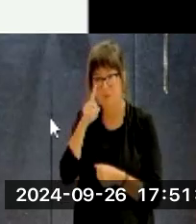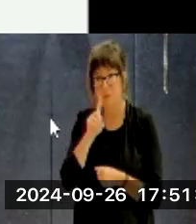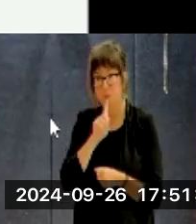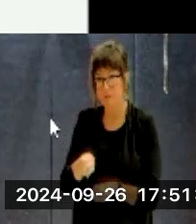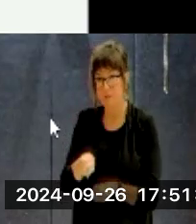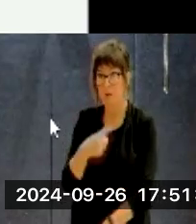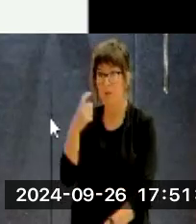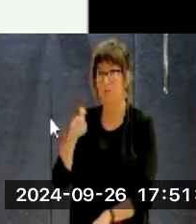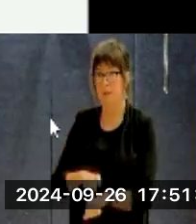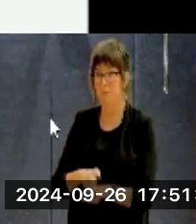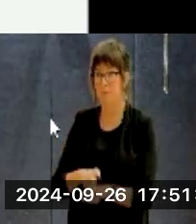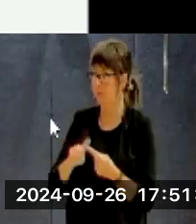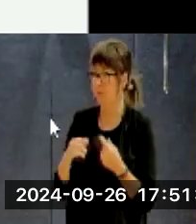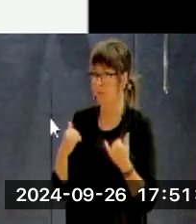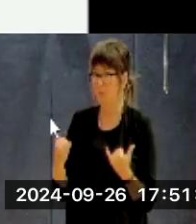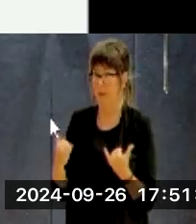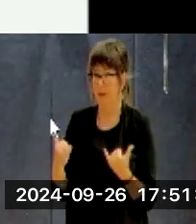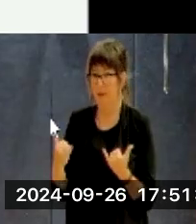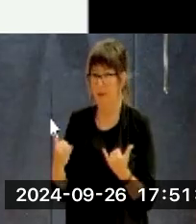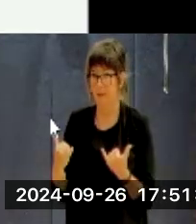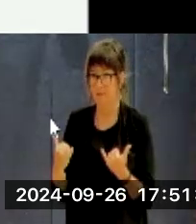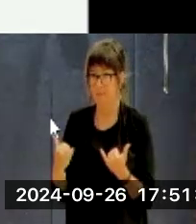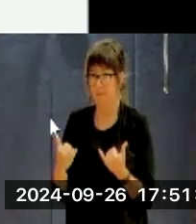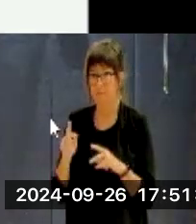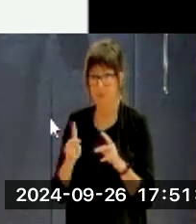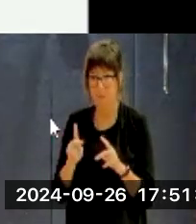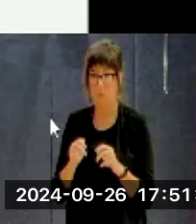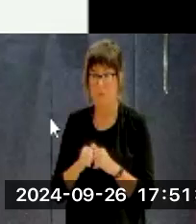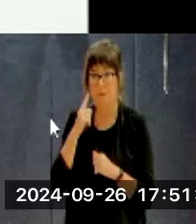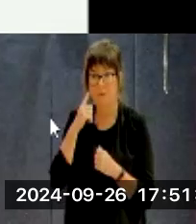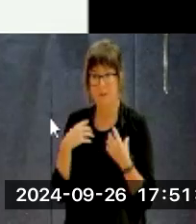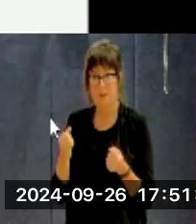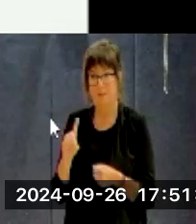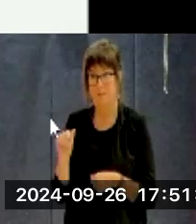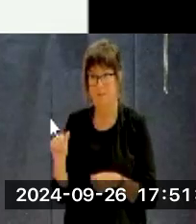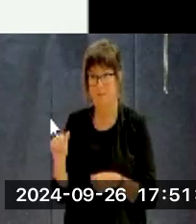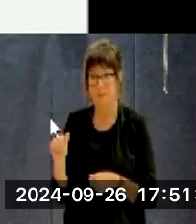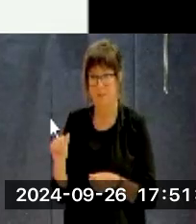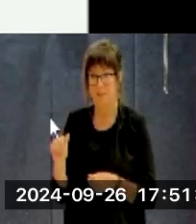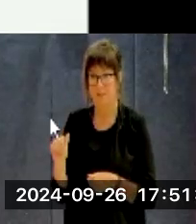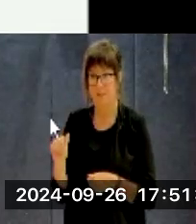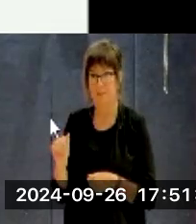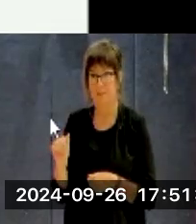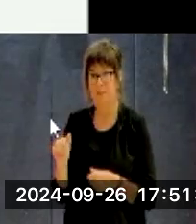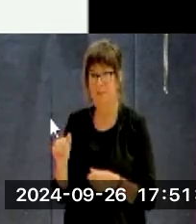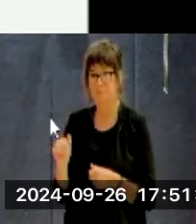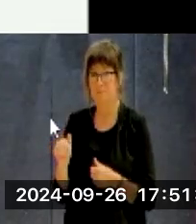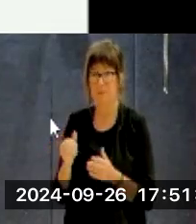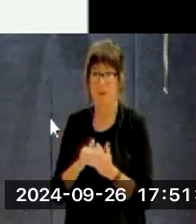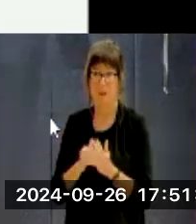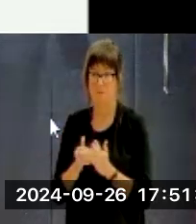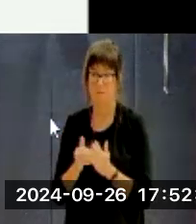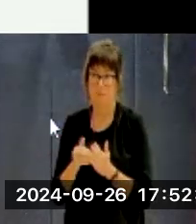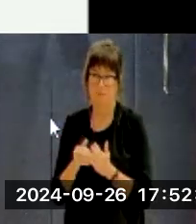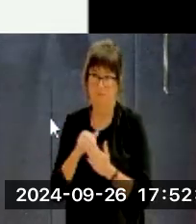even up until today, um, people with mental health disabilities choose not to disclose